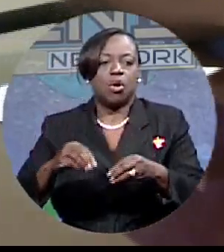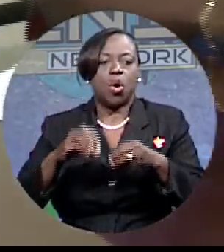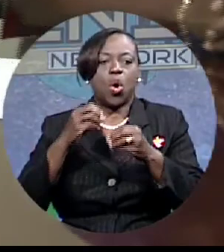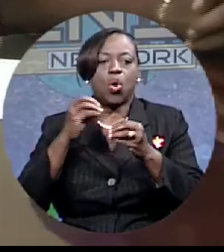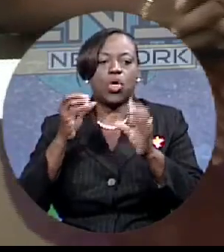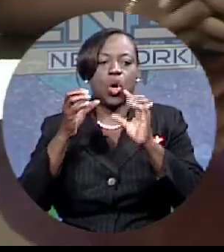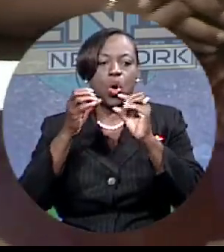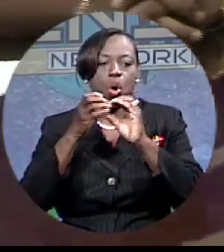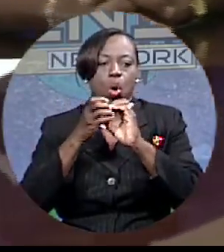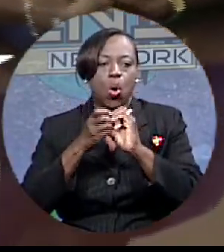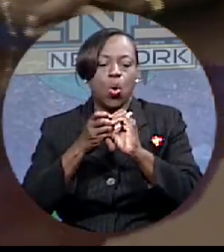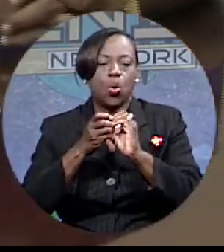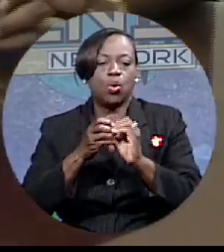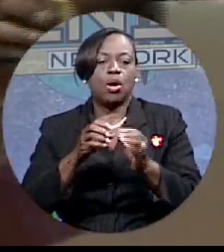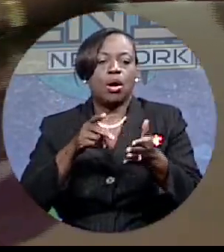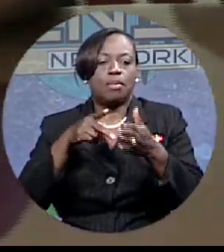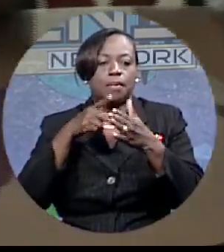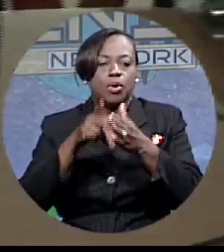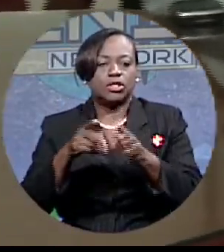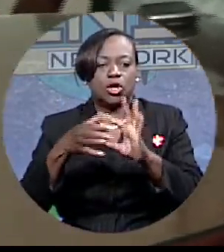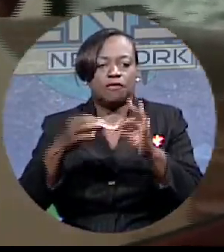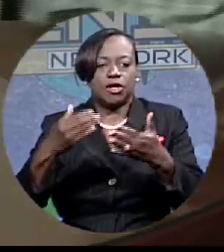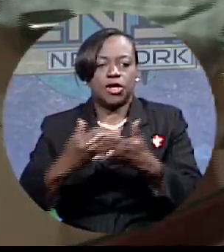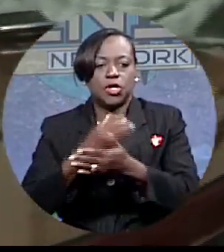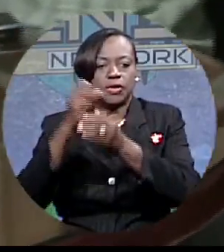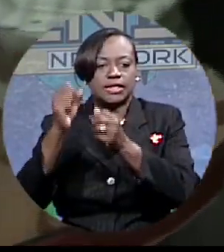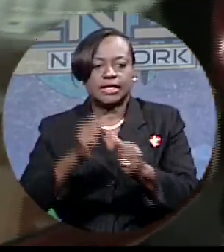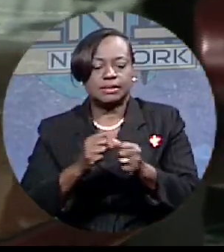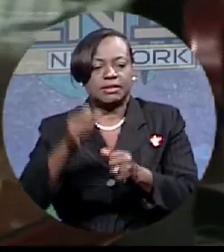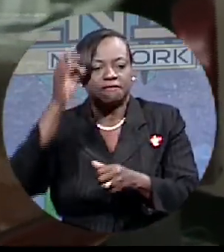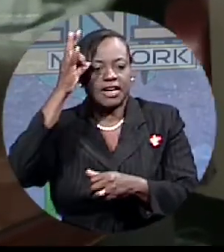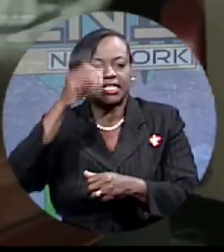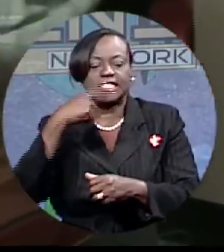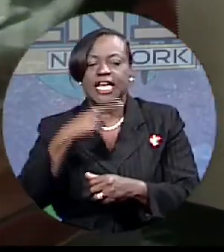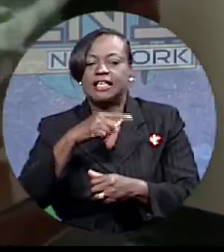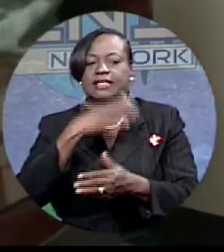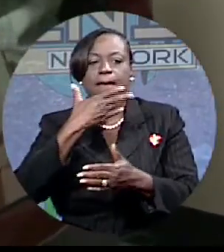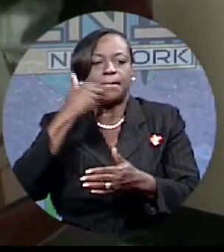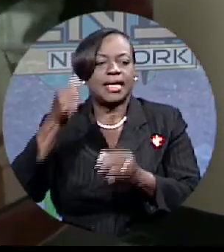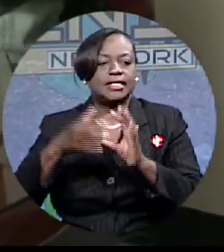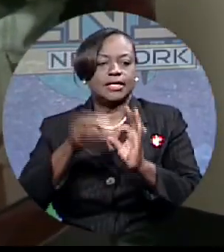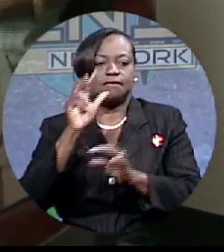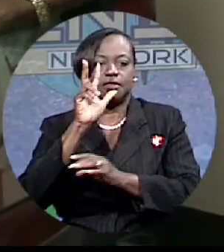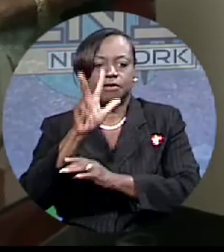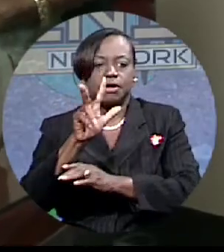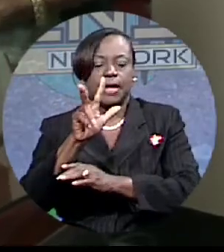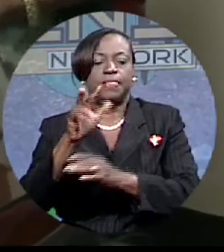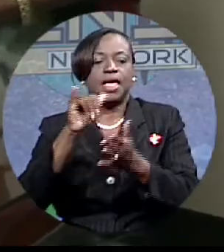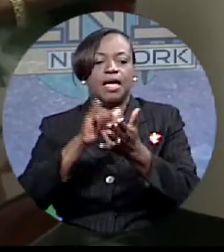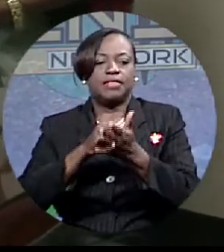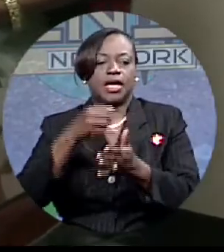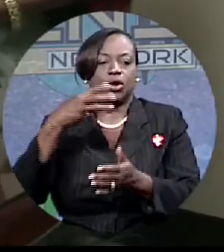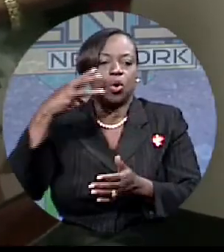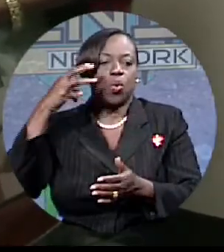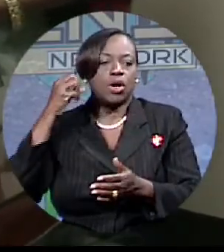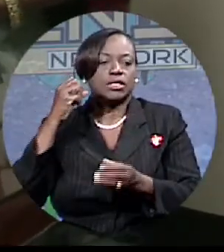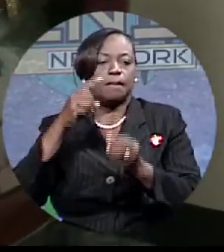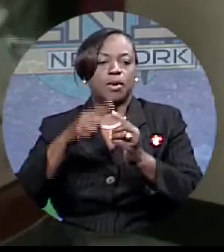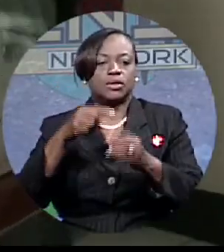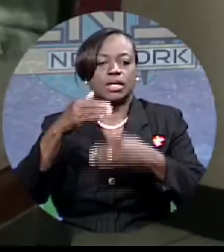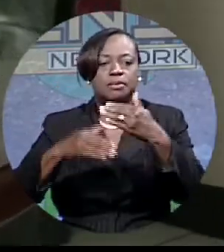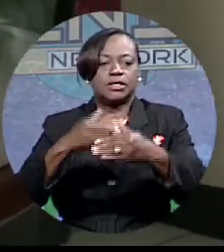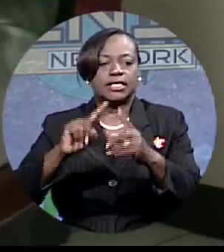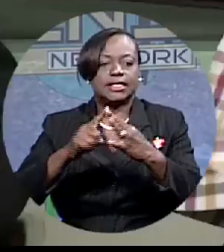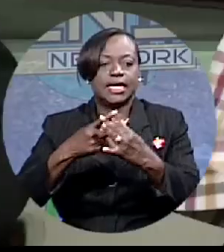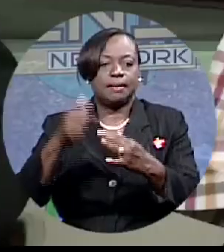According to Ferguson, the system set to be implemented was the best of three that were proposed in a process that started back in